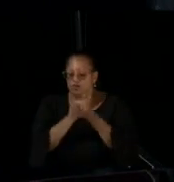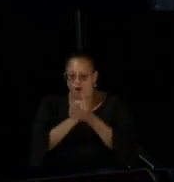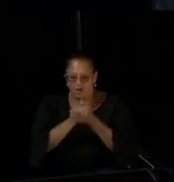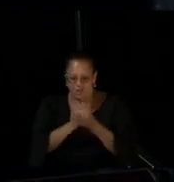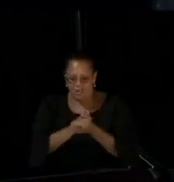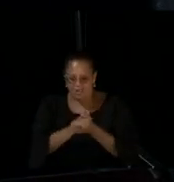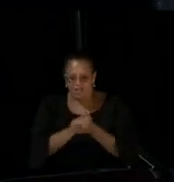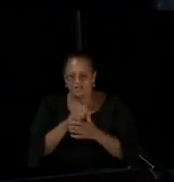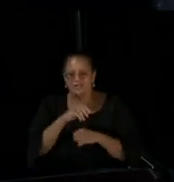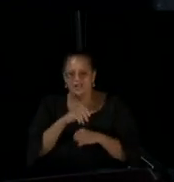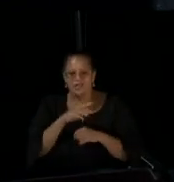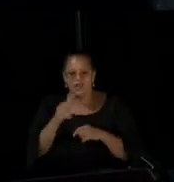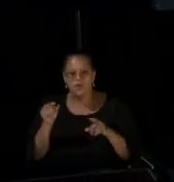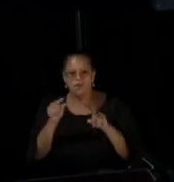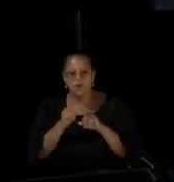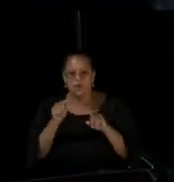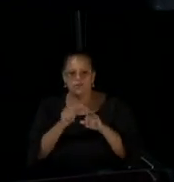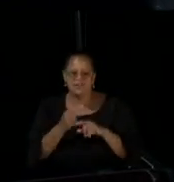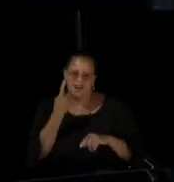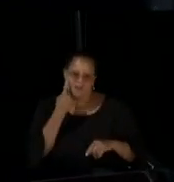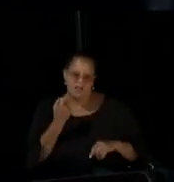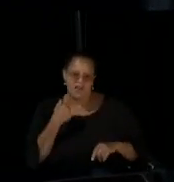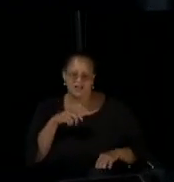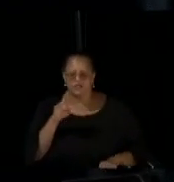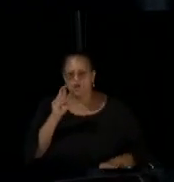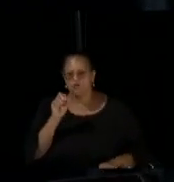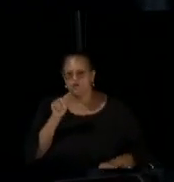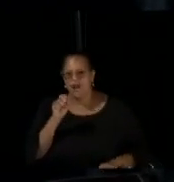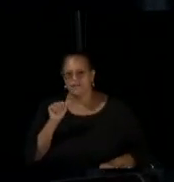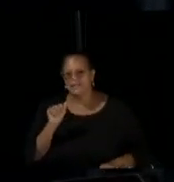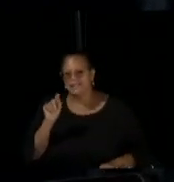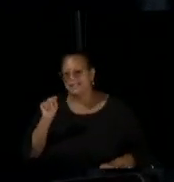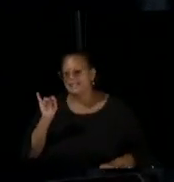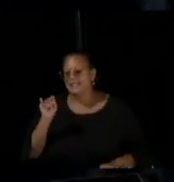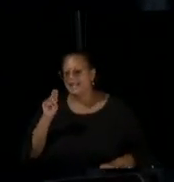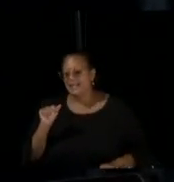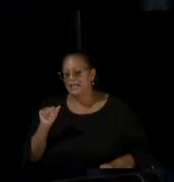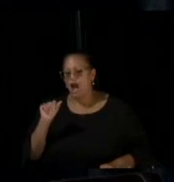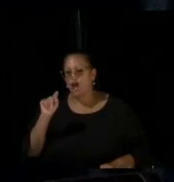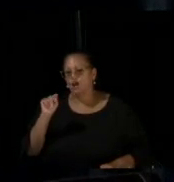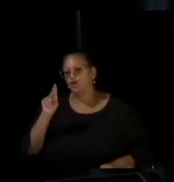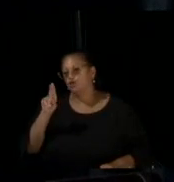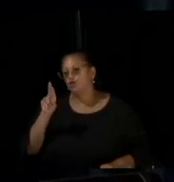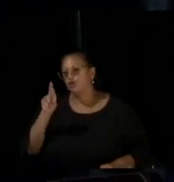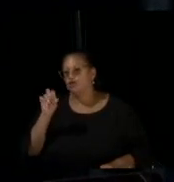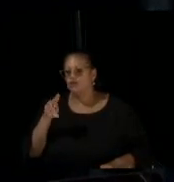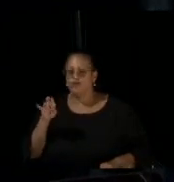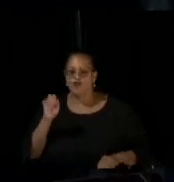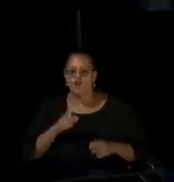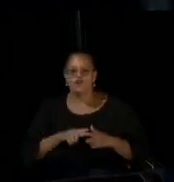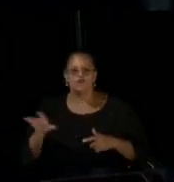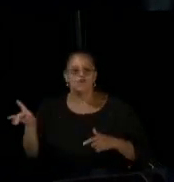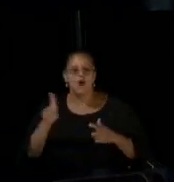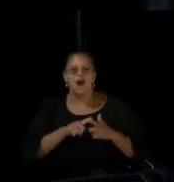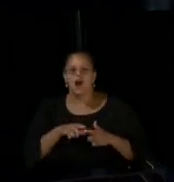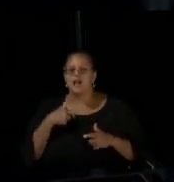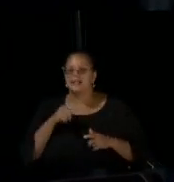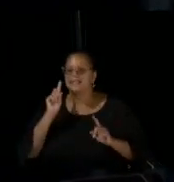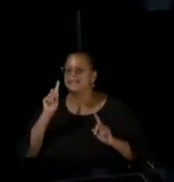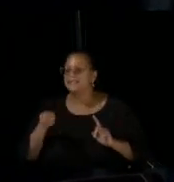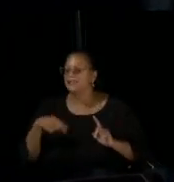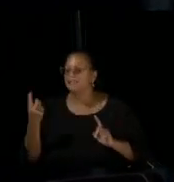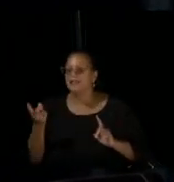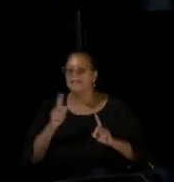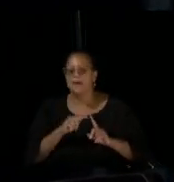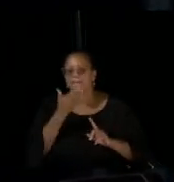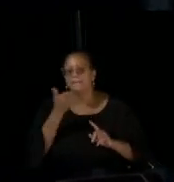Congratulations, and in the words of the late, great Tina Turner, you are simply the best.